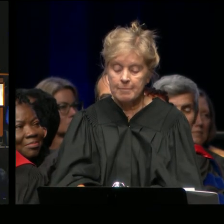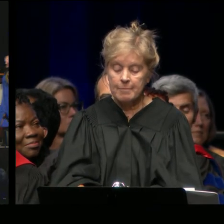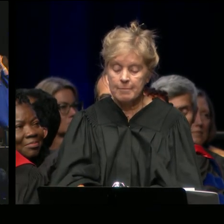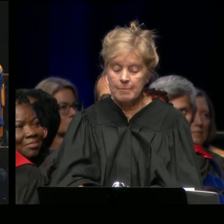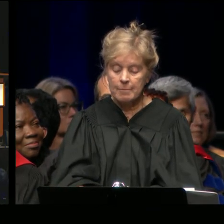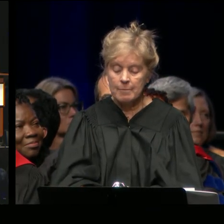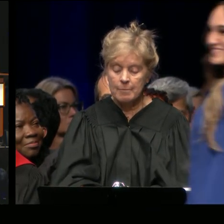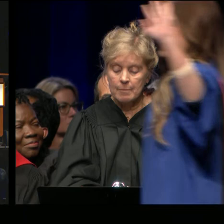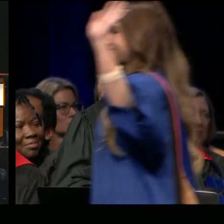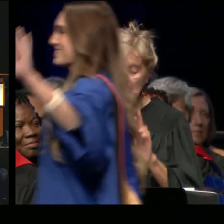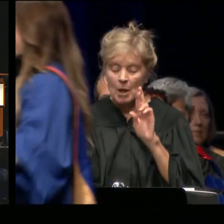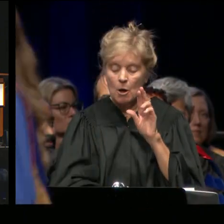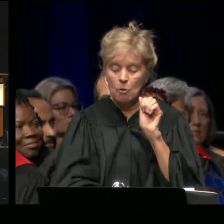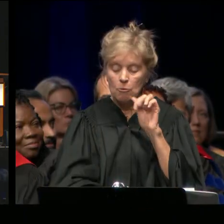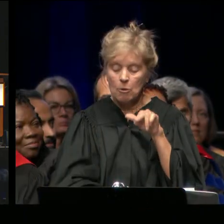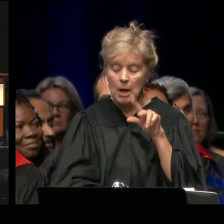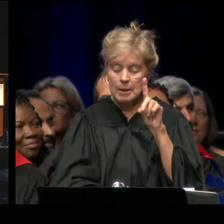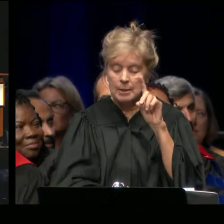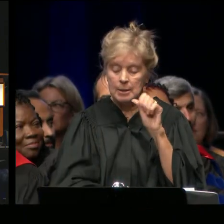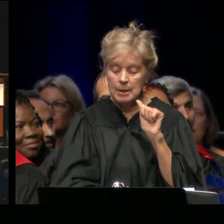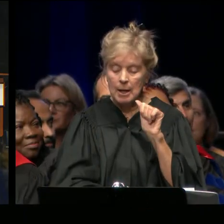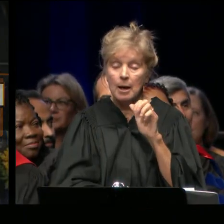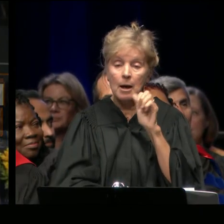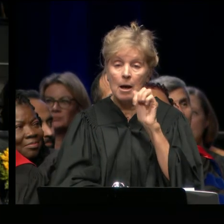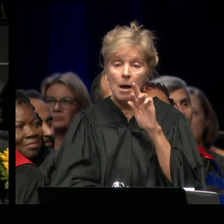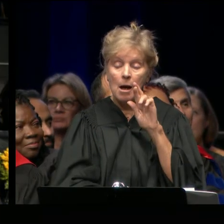Rhonda Arkan.